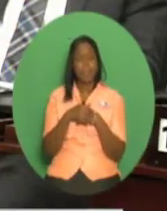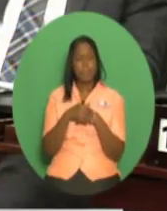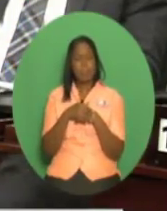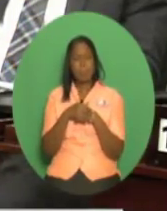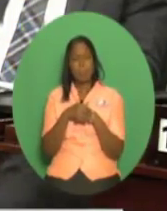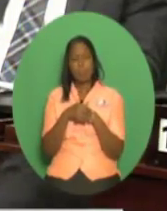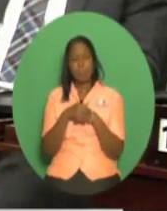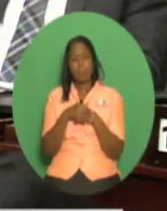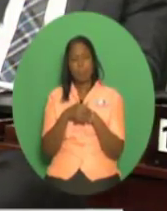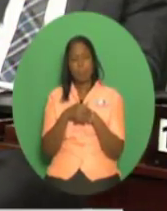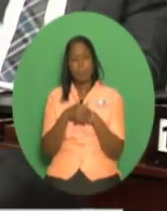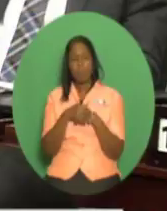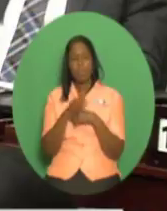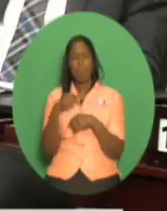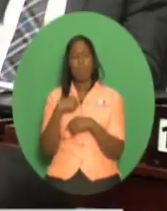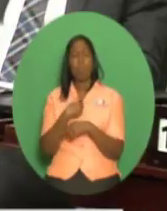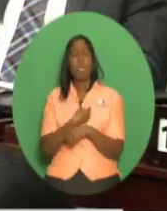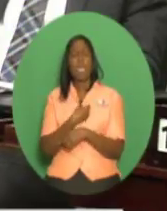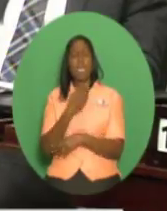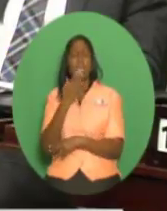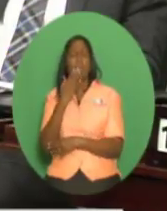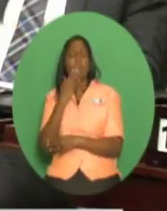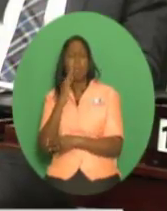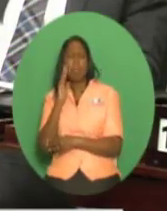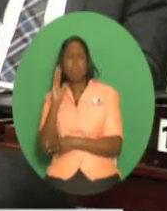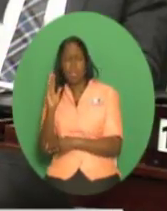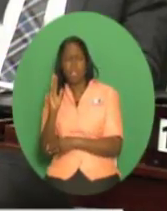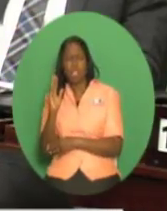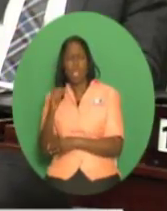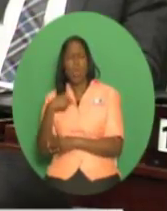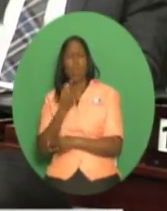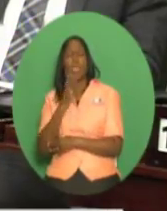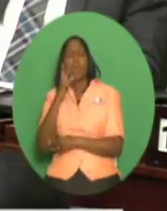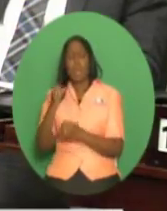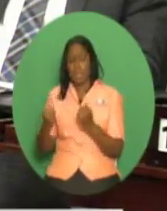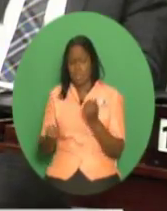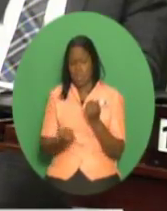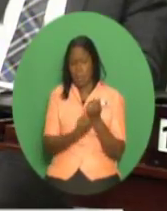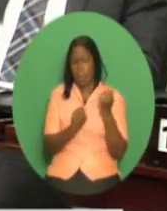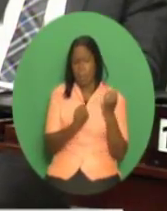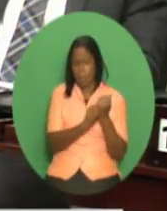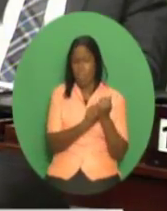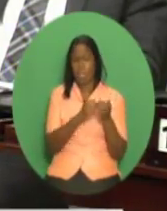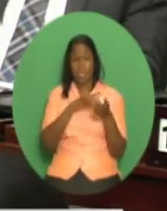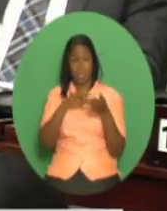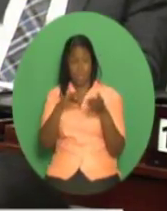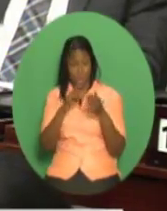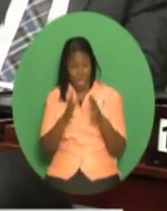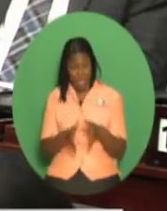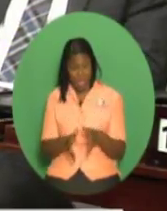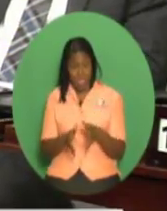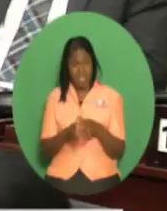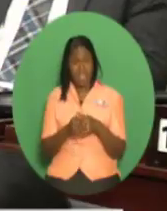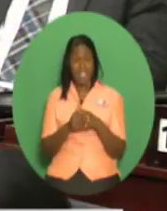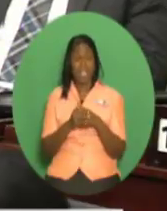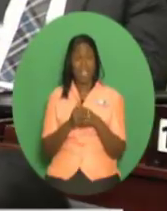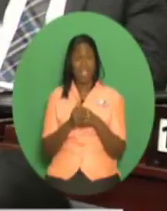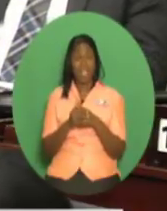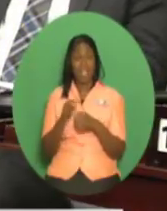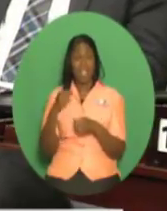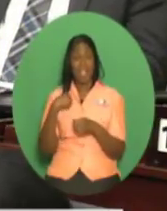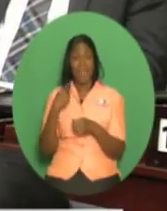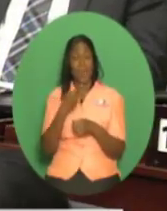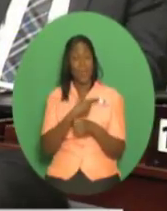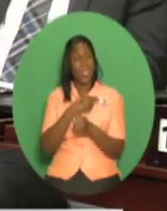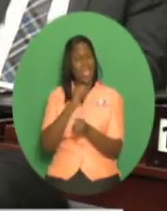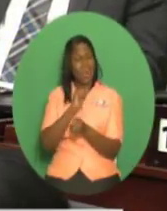We are pledged to assist these students. We have been working, again hand